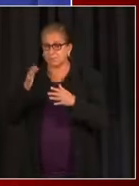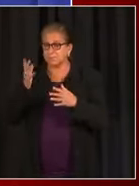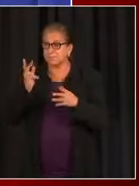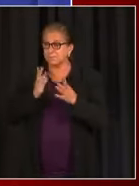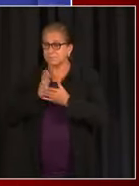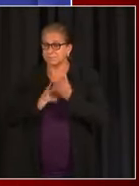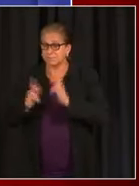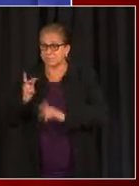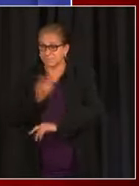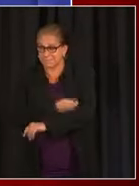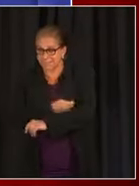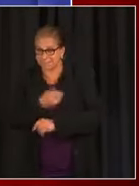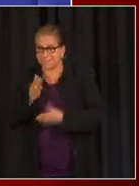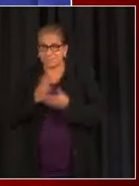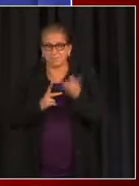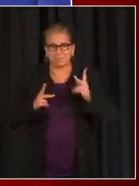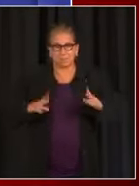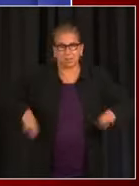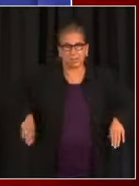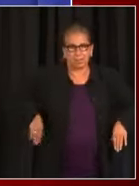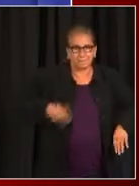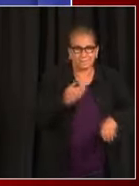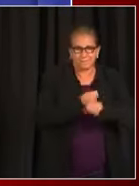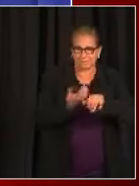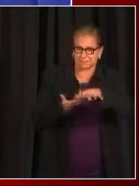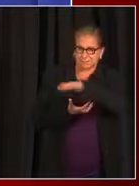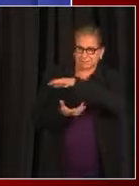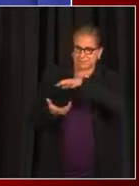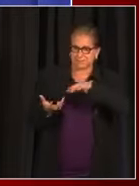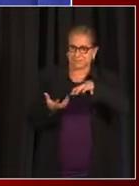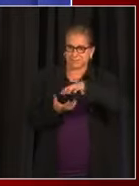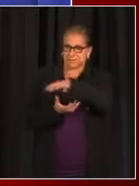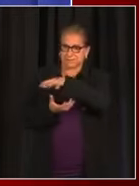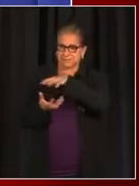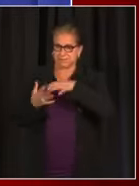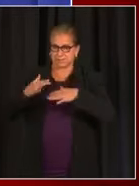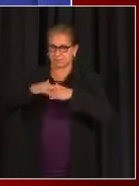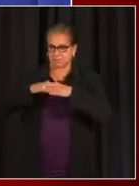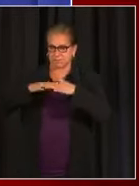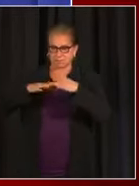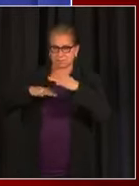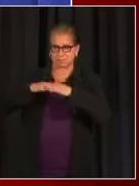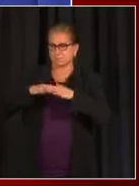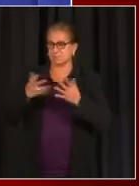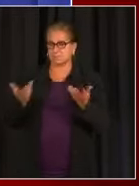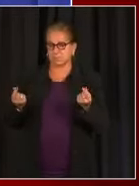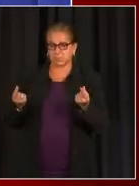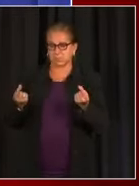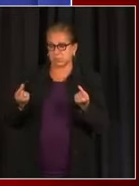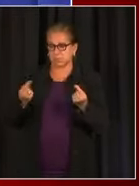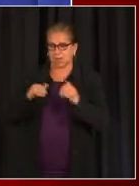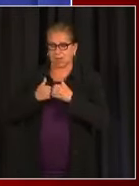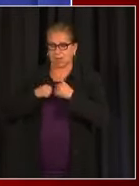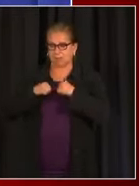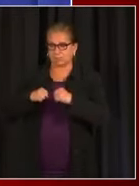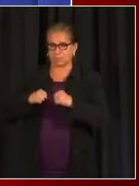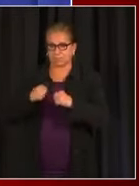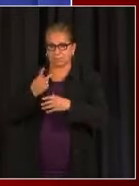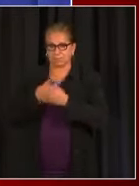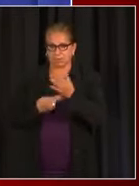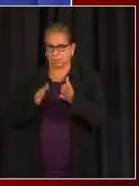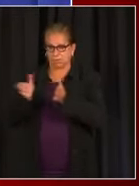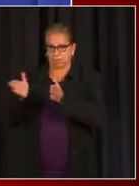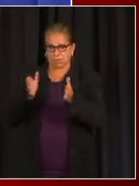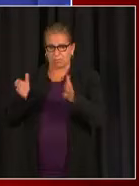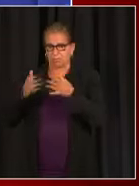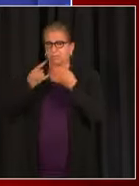and unvaccinated, that they offer an additional layer of protection by wearing a mask. And that's in any setting, whether